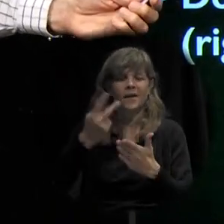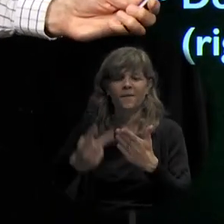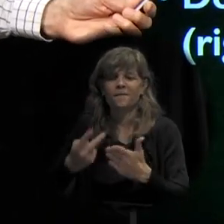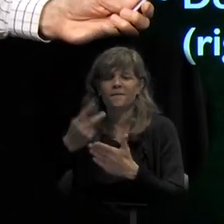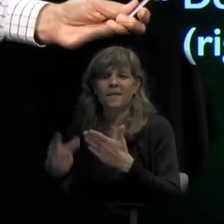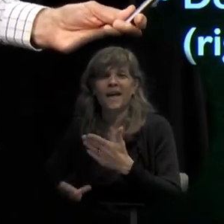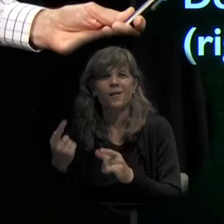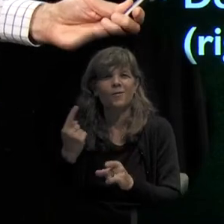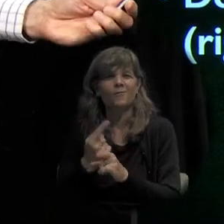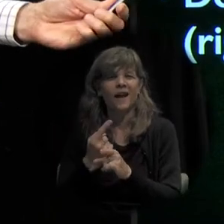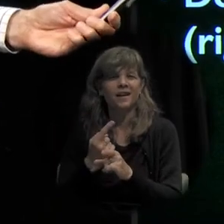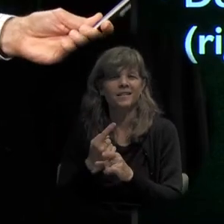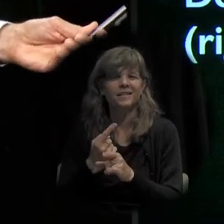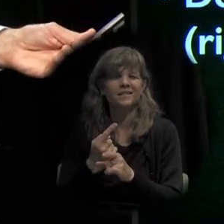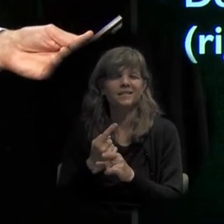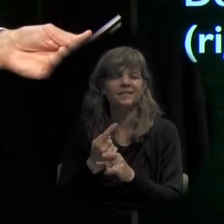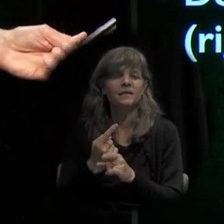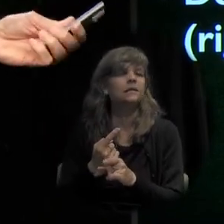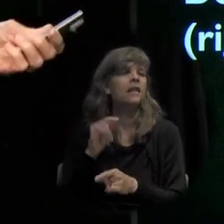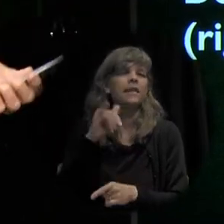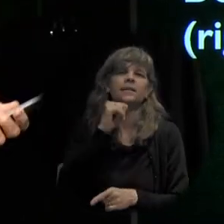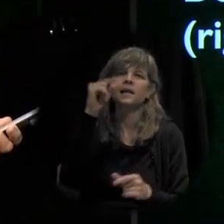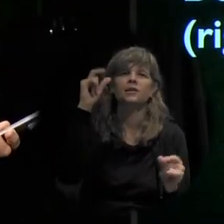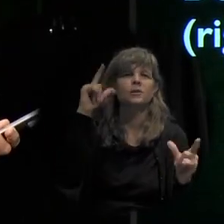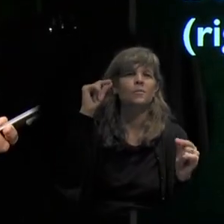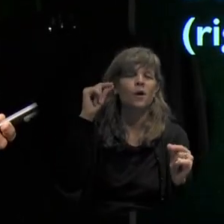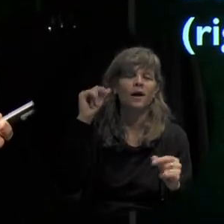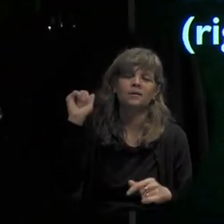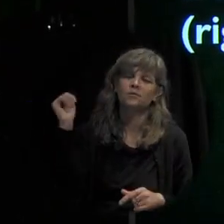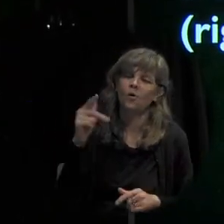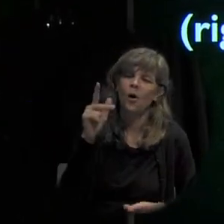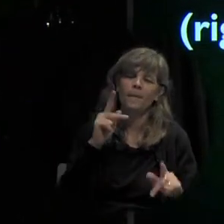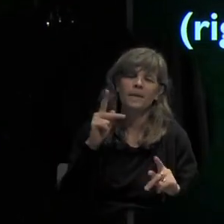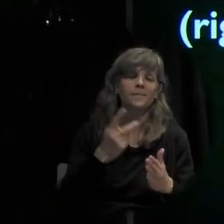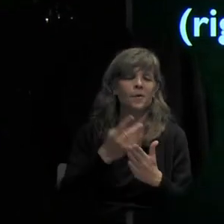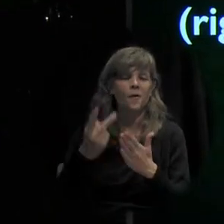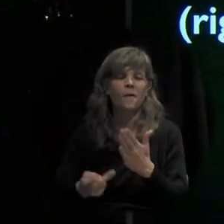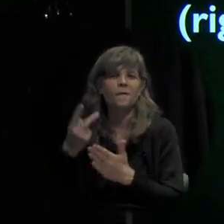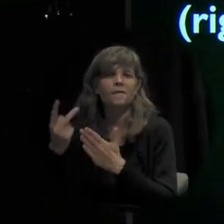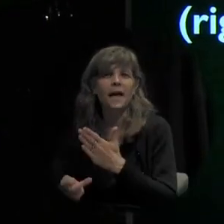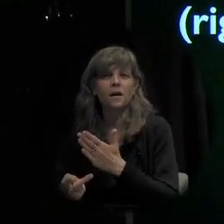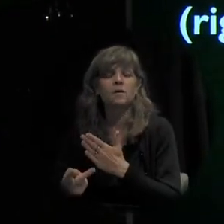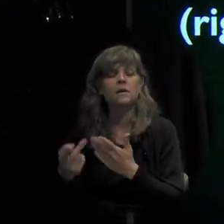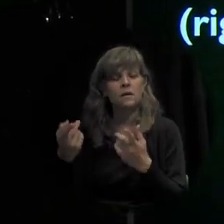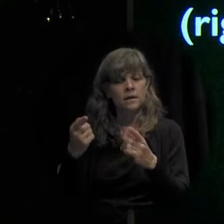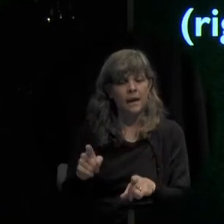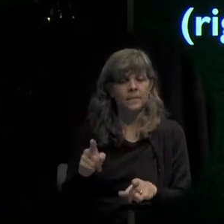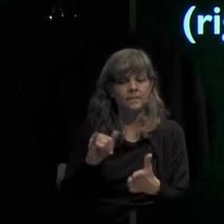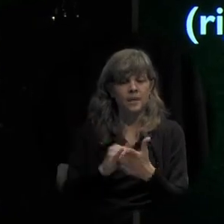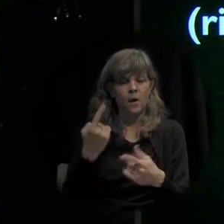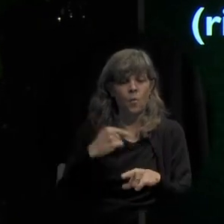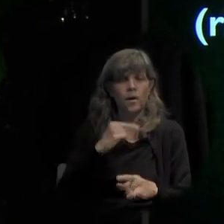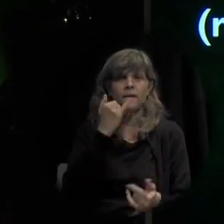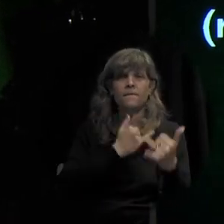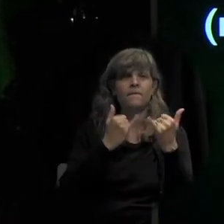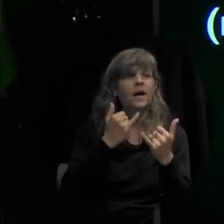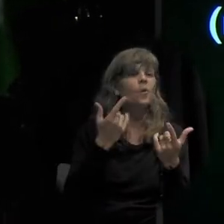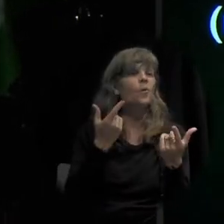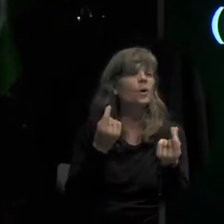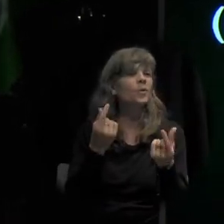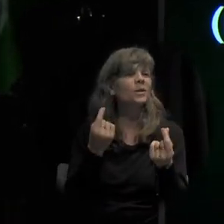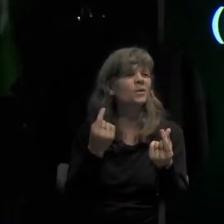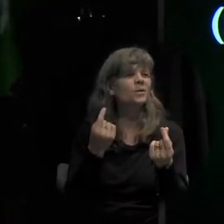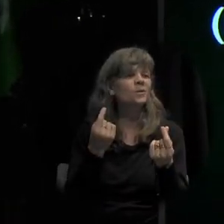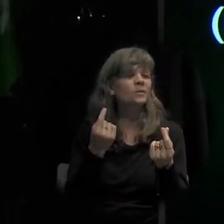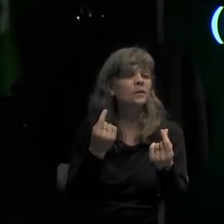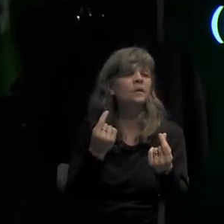Surprise, not to me. We all do. What do when we fail? We come back to